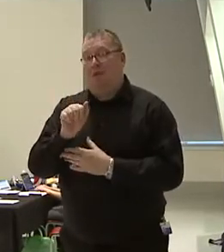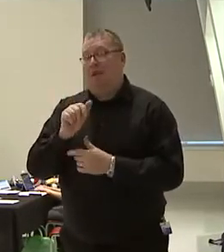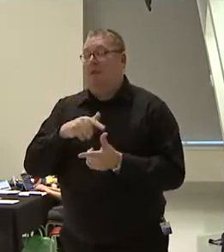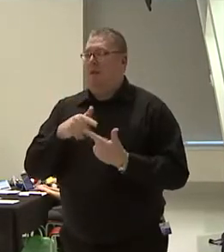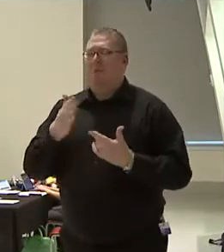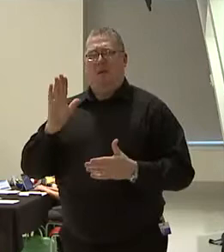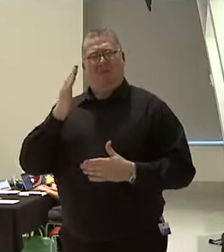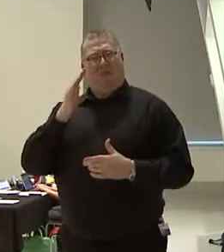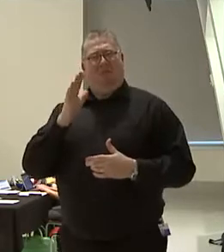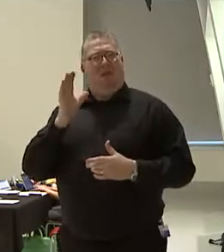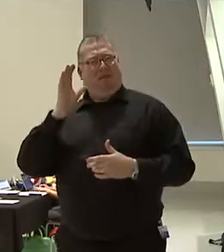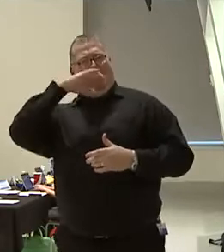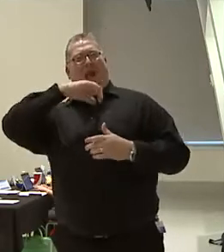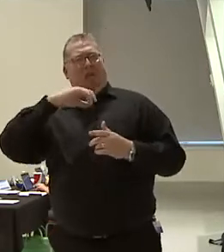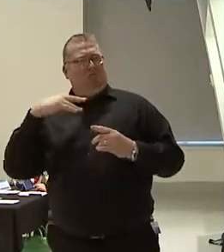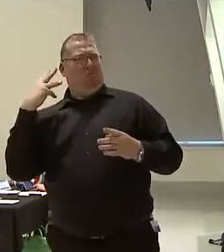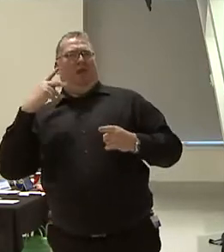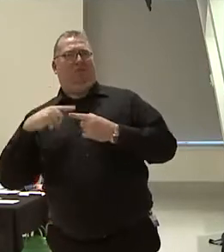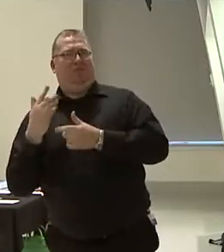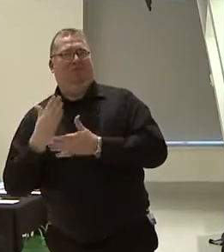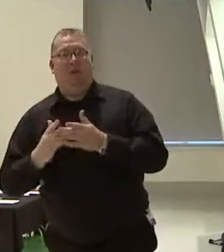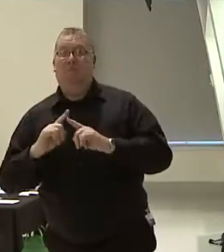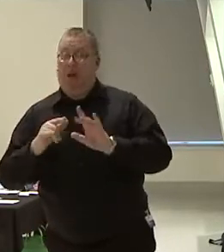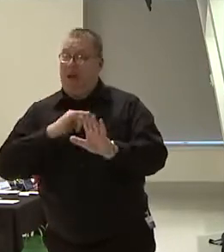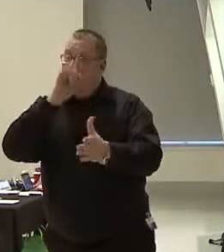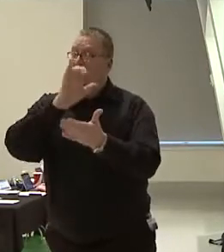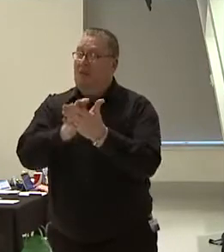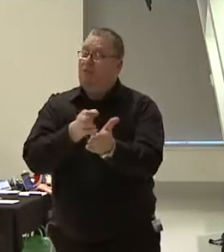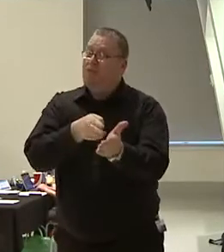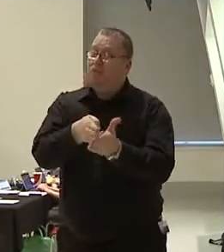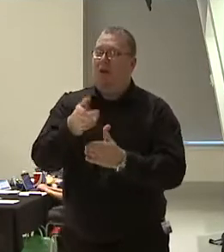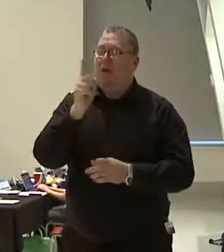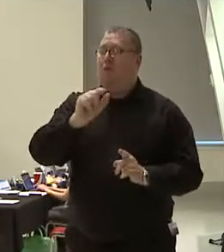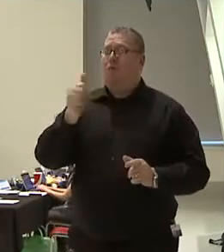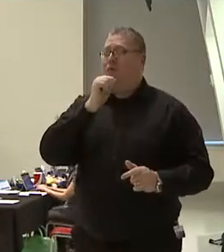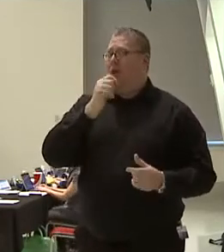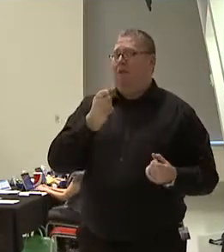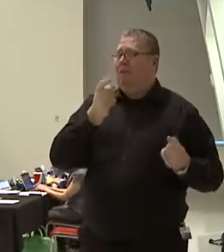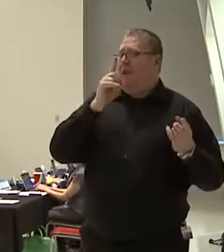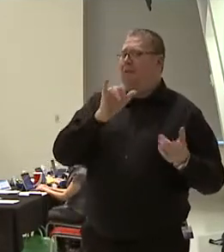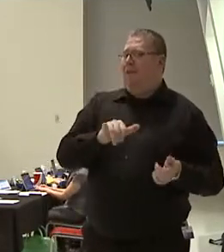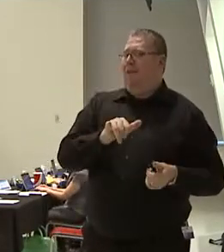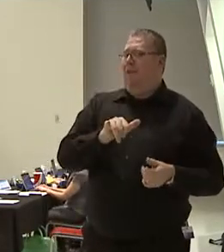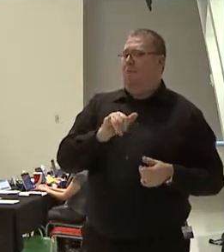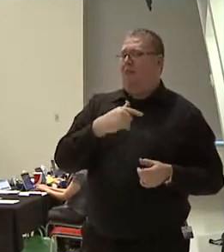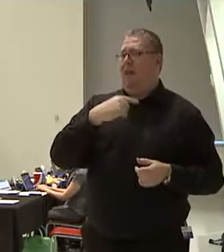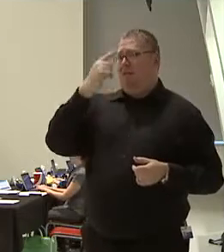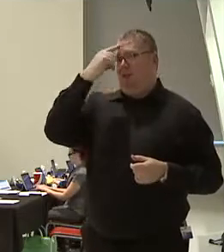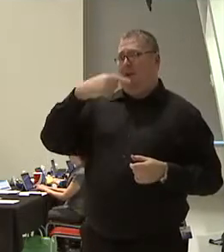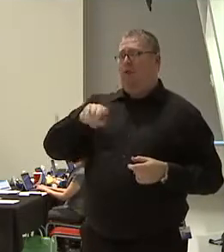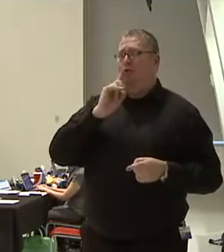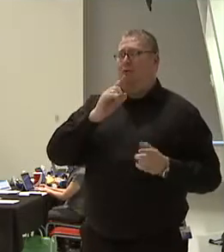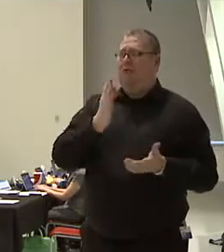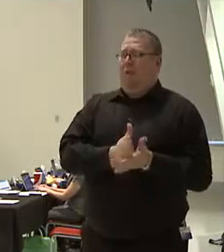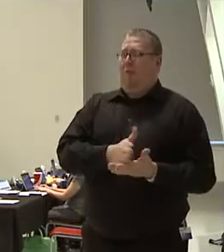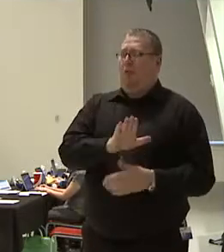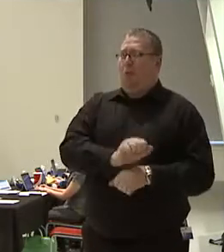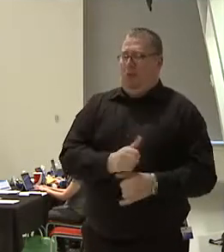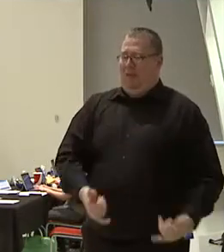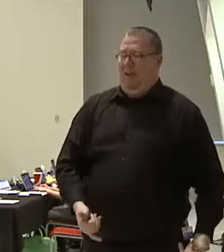radical to some, I truly believe it's true. And anybody who doesn't get that, I think you should throw in the towel. I really